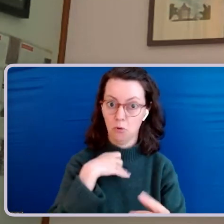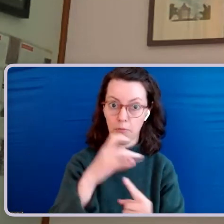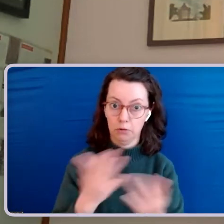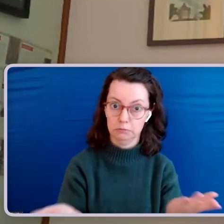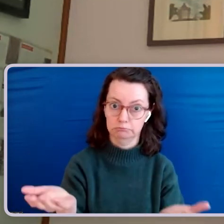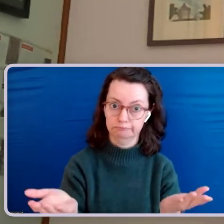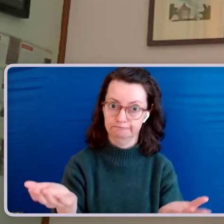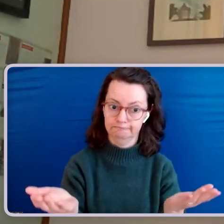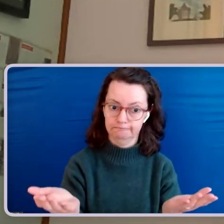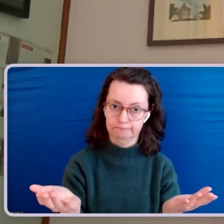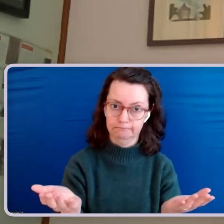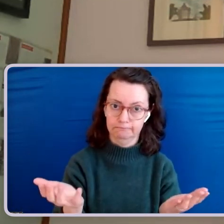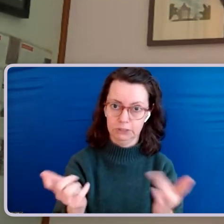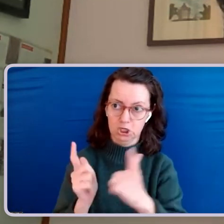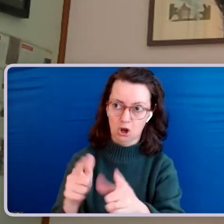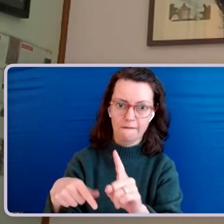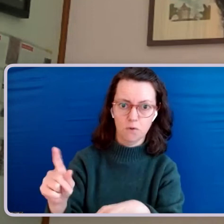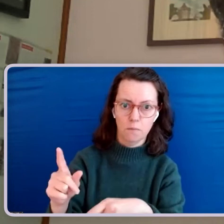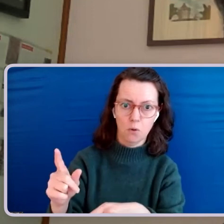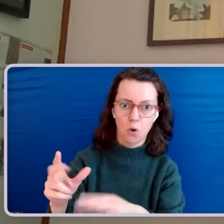a footy with a couple of beers with